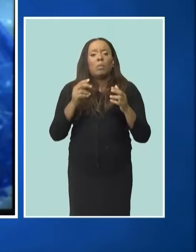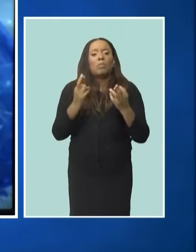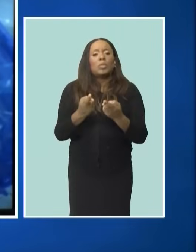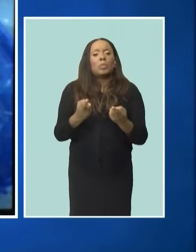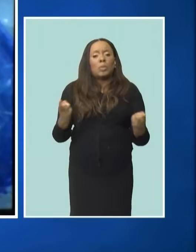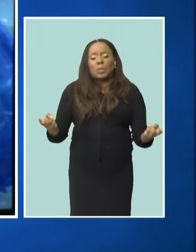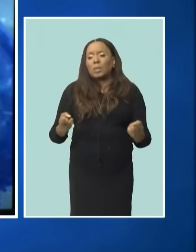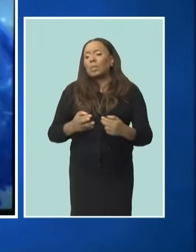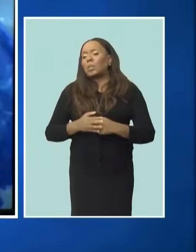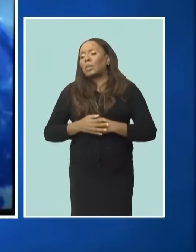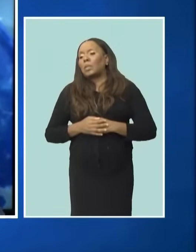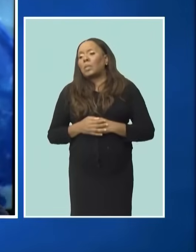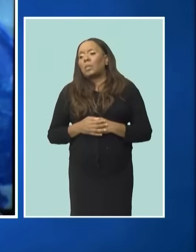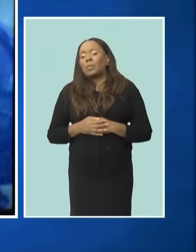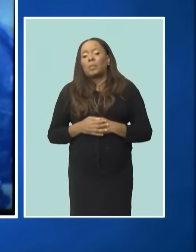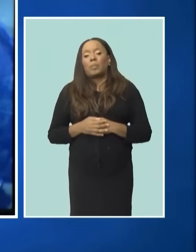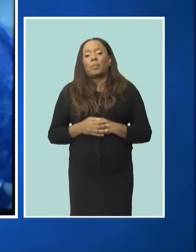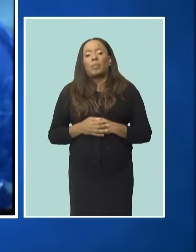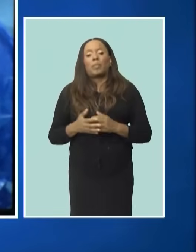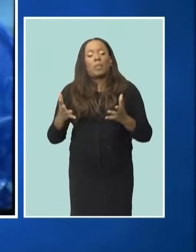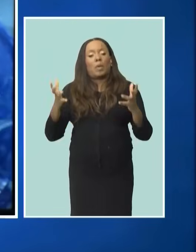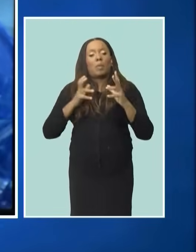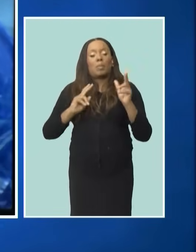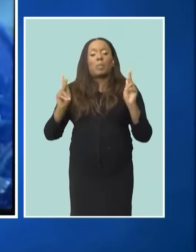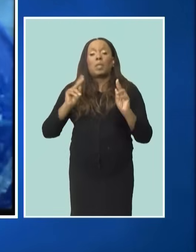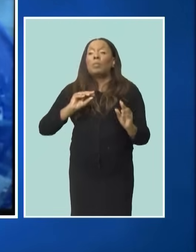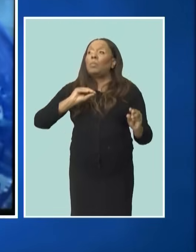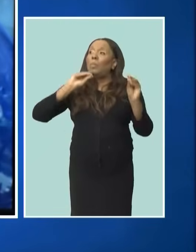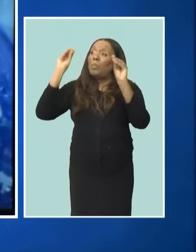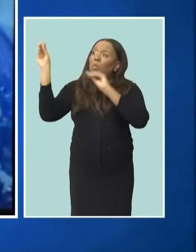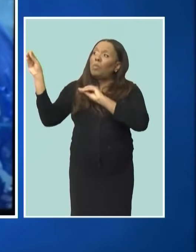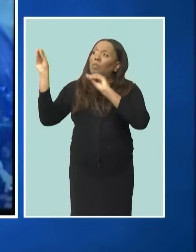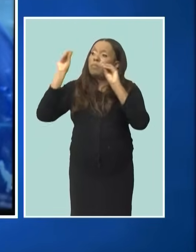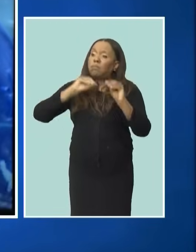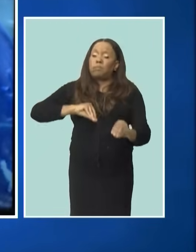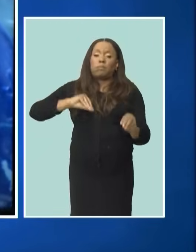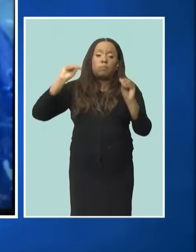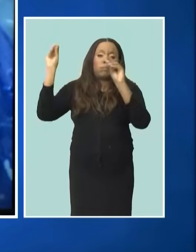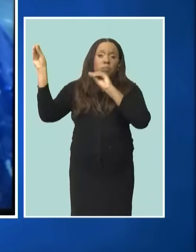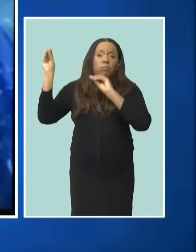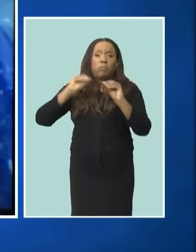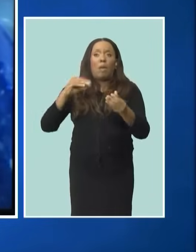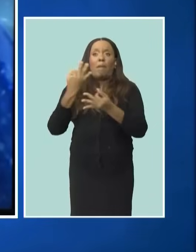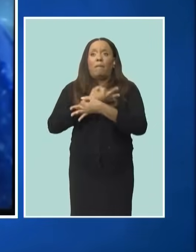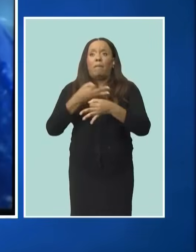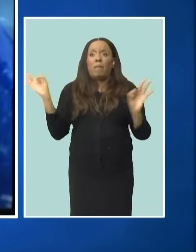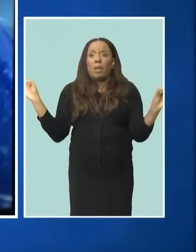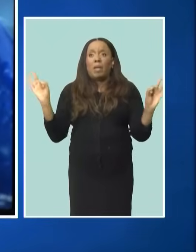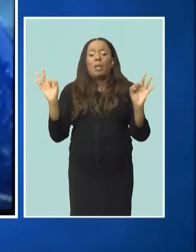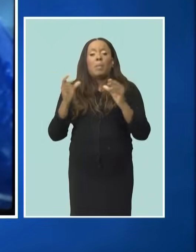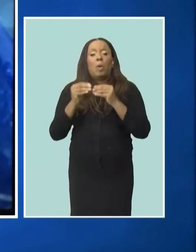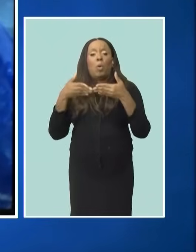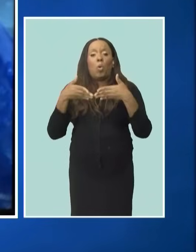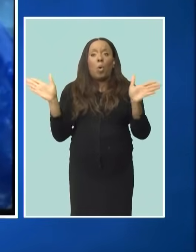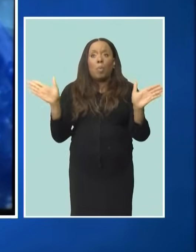where our people can move freely, so that we could be more